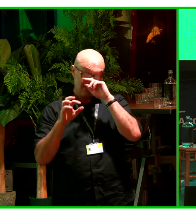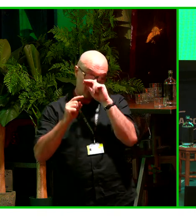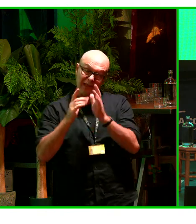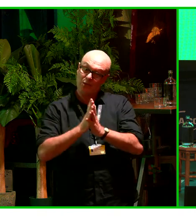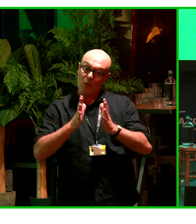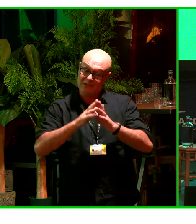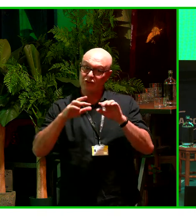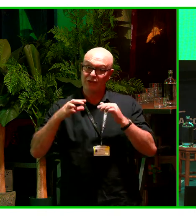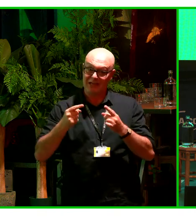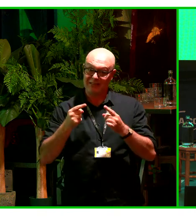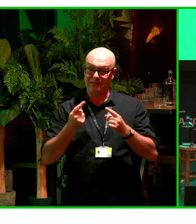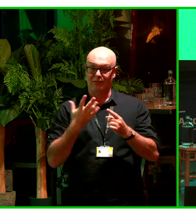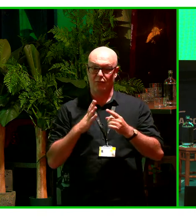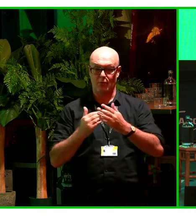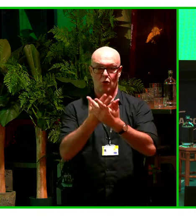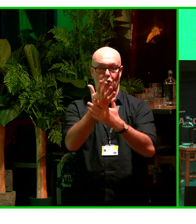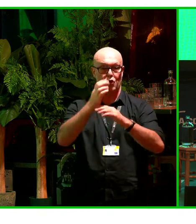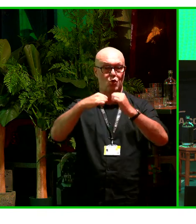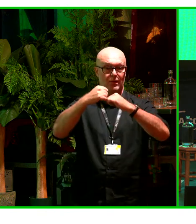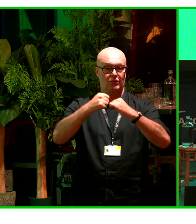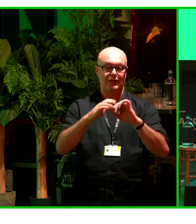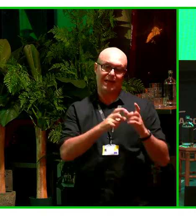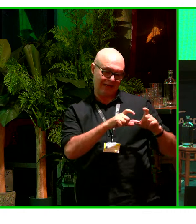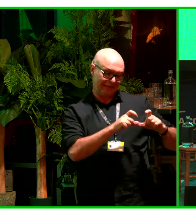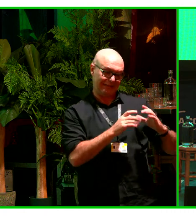challenge between new build and existing.